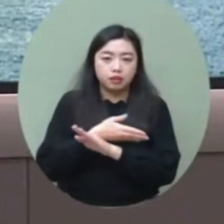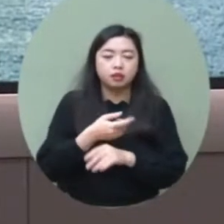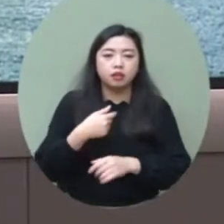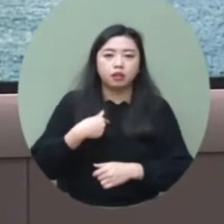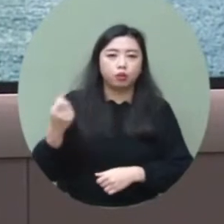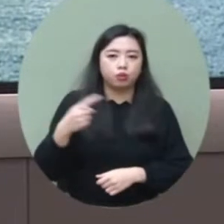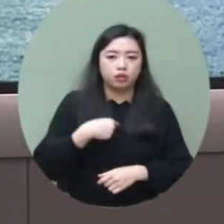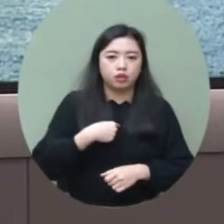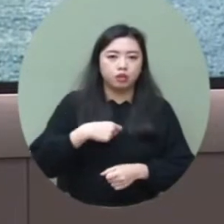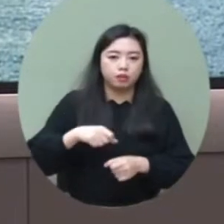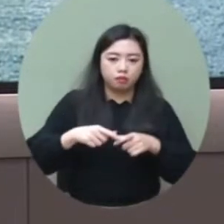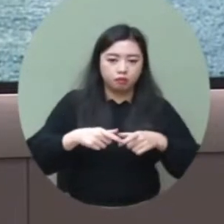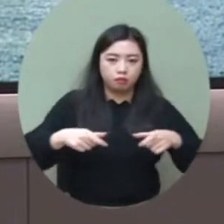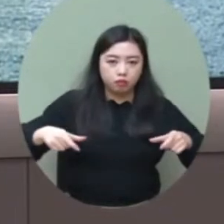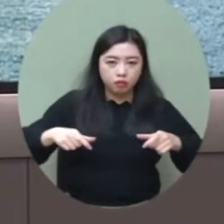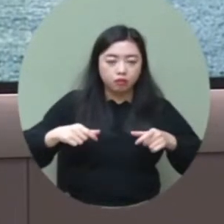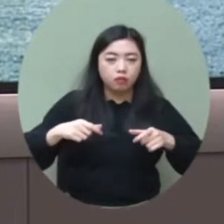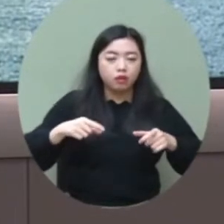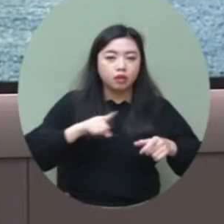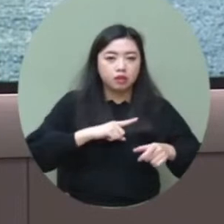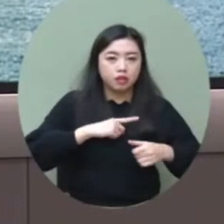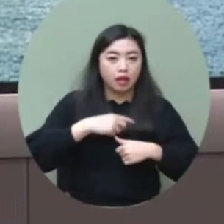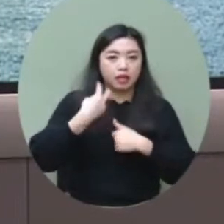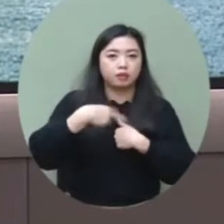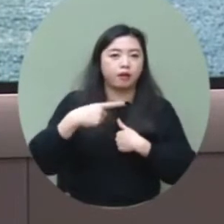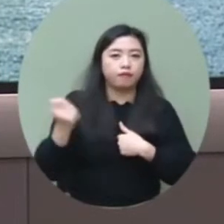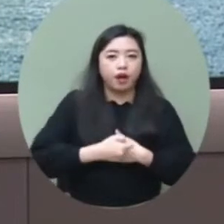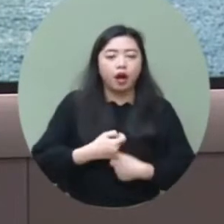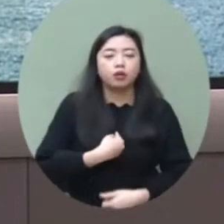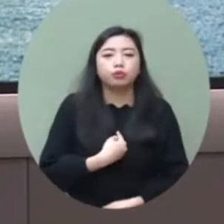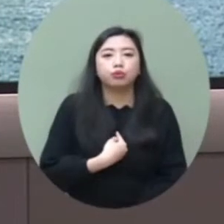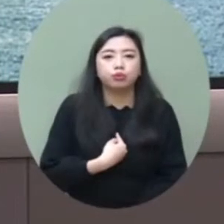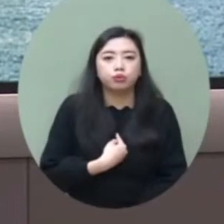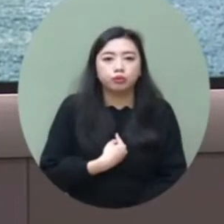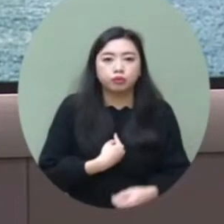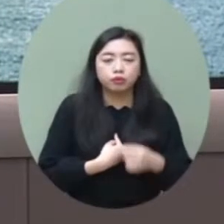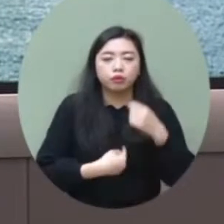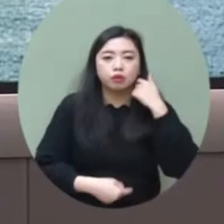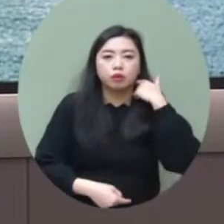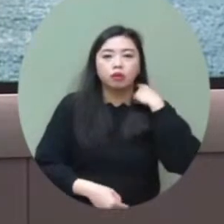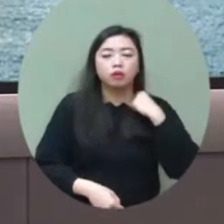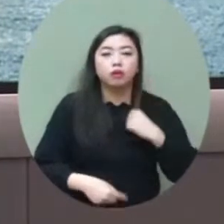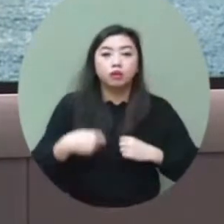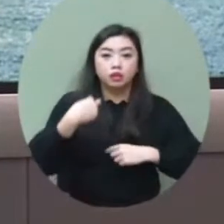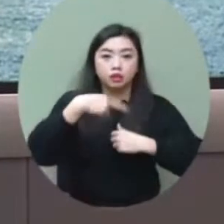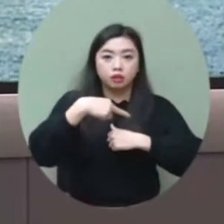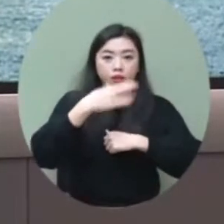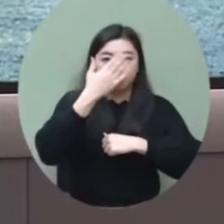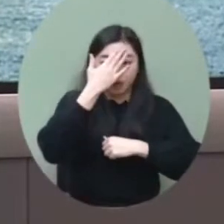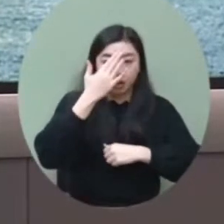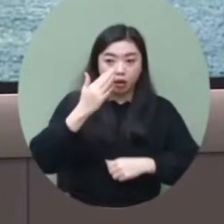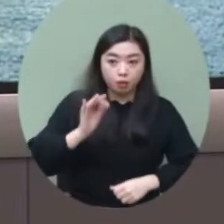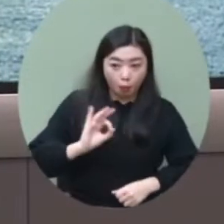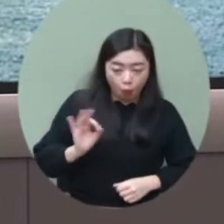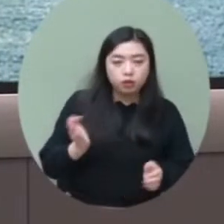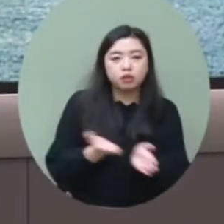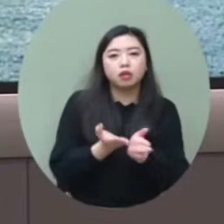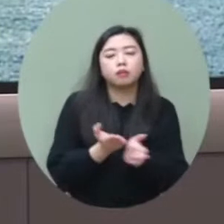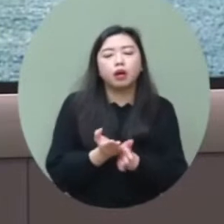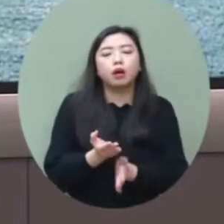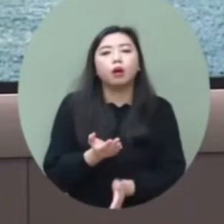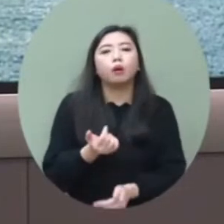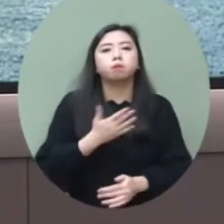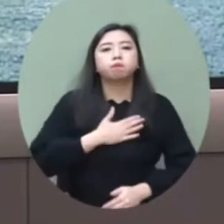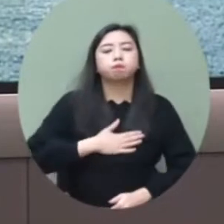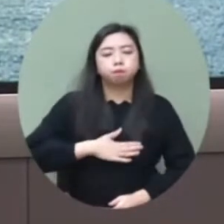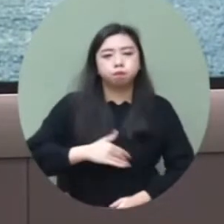hospitals, they will have to undergo a pre-shift rapid test to make sure that